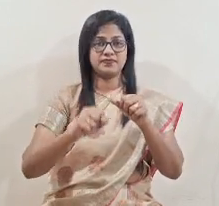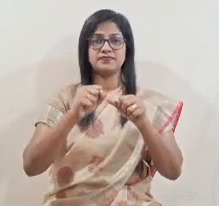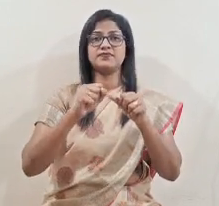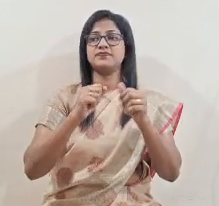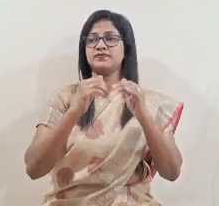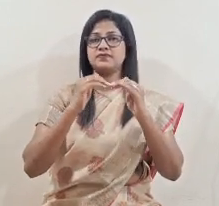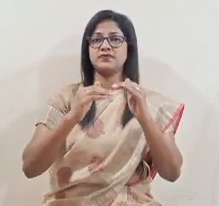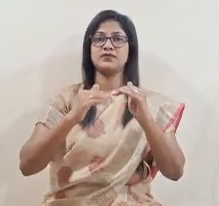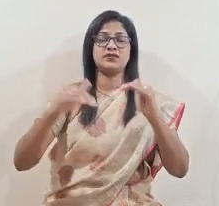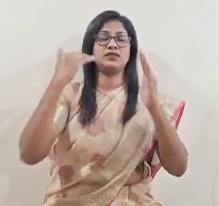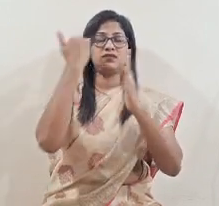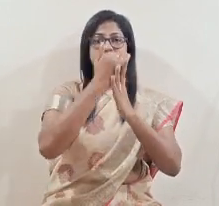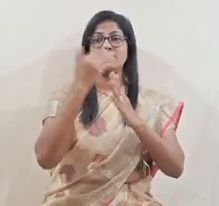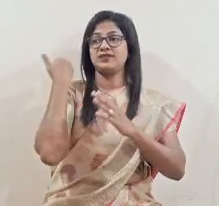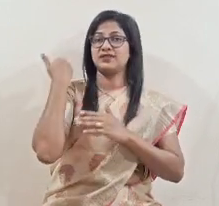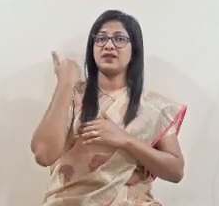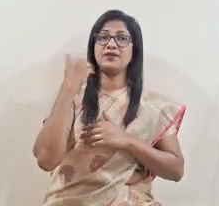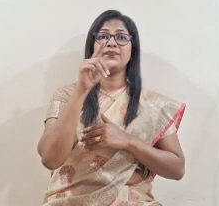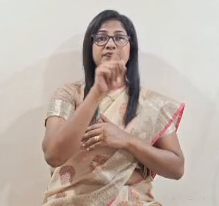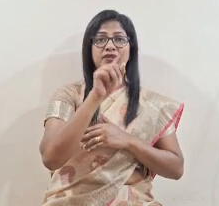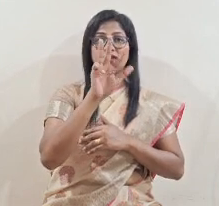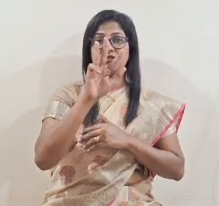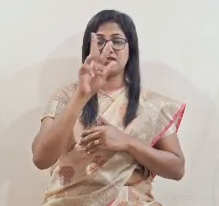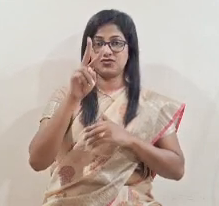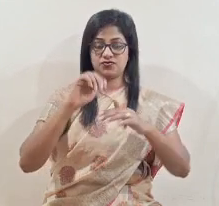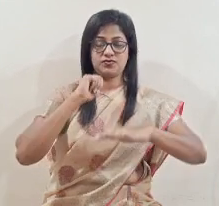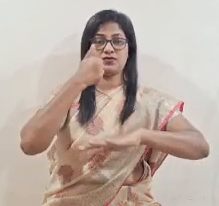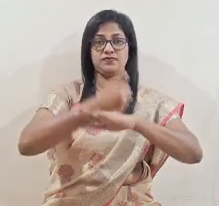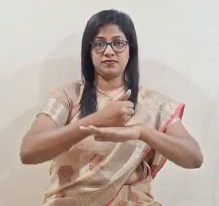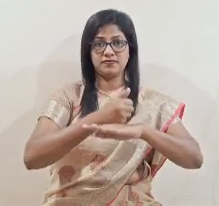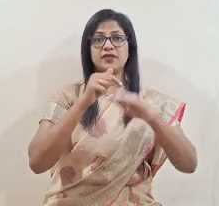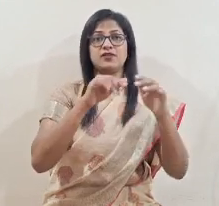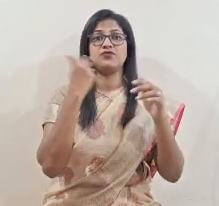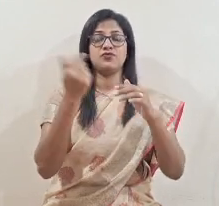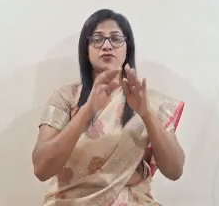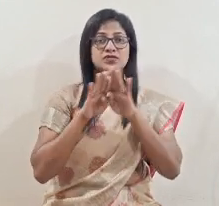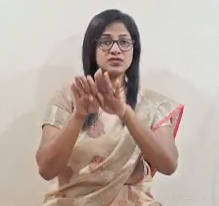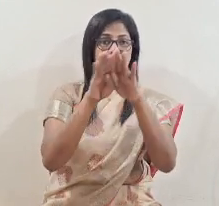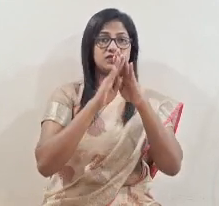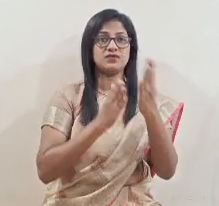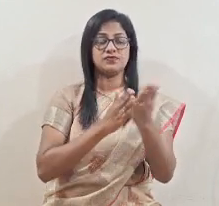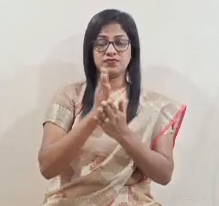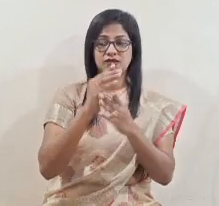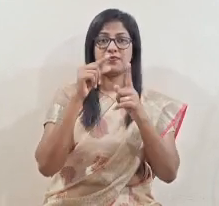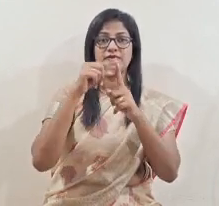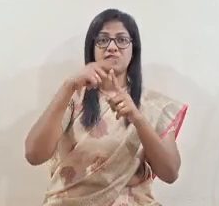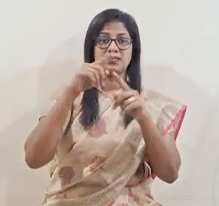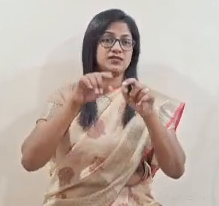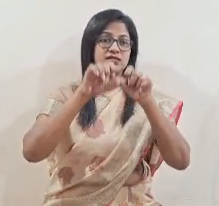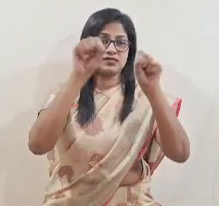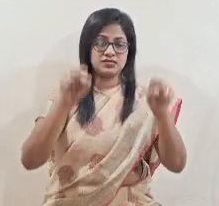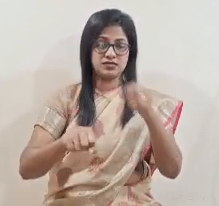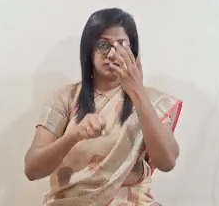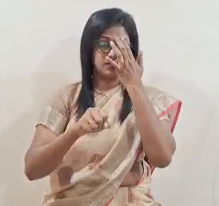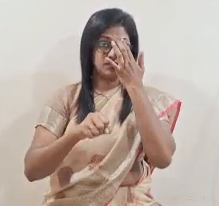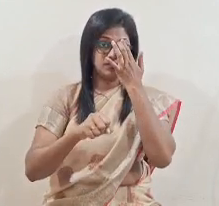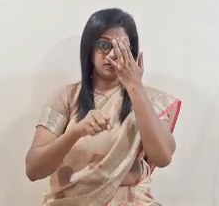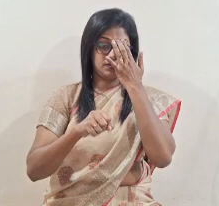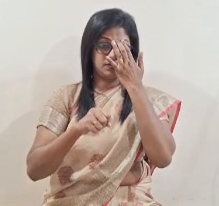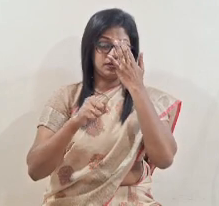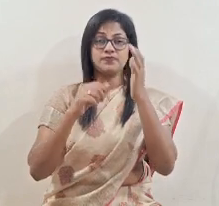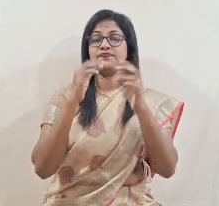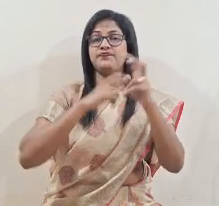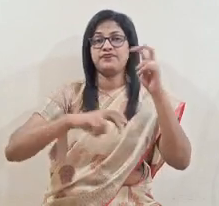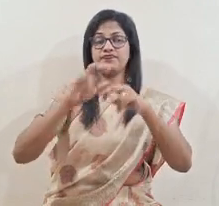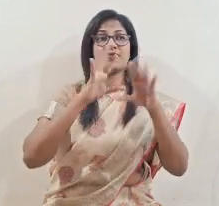in 1992 and was adopted as a standard method for evaluating the existing PT system in 2004 by Transport for